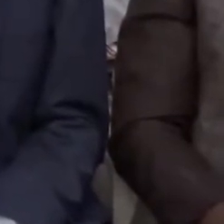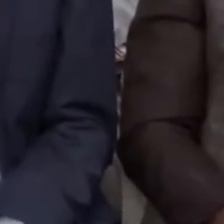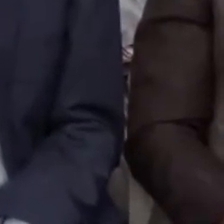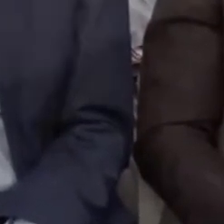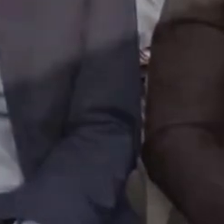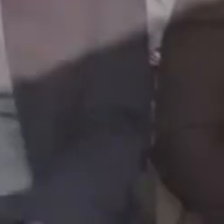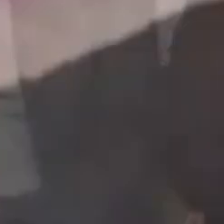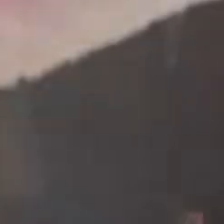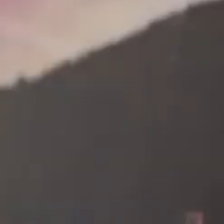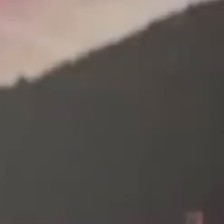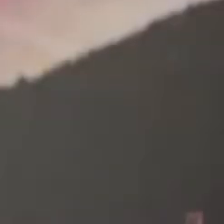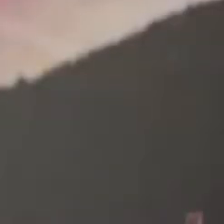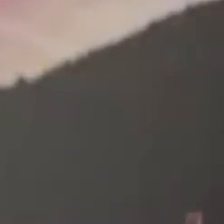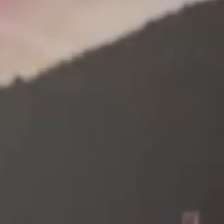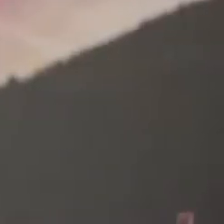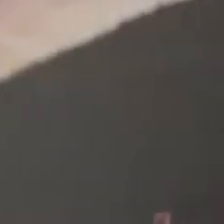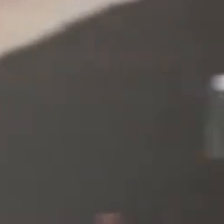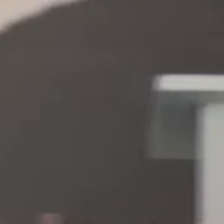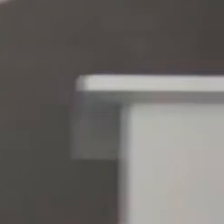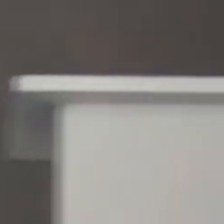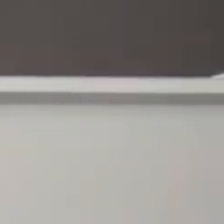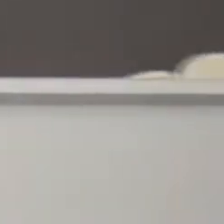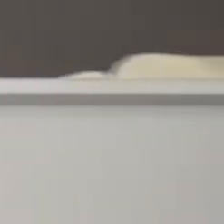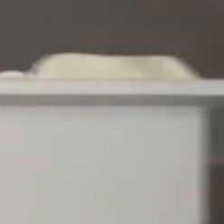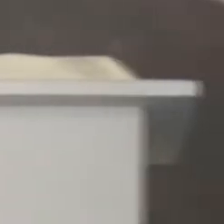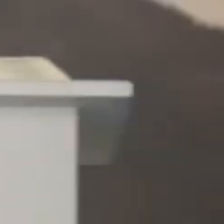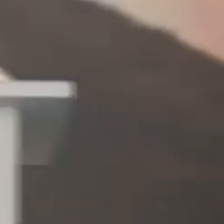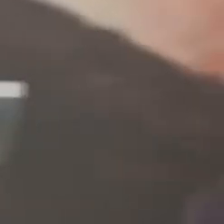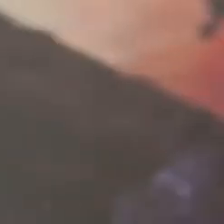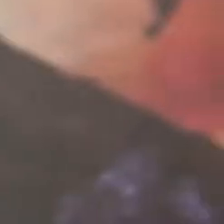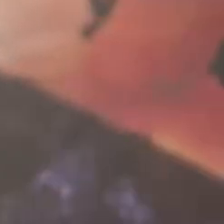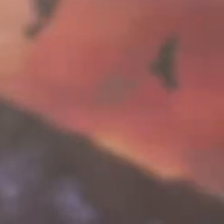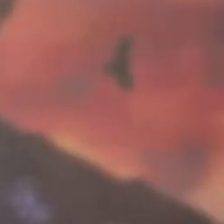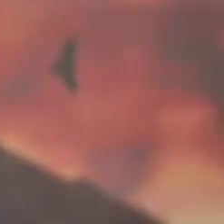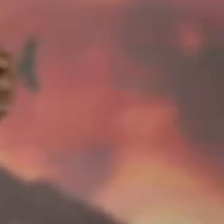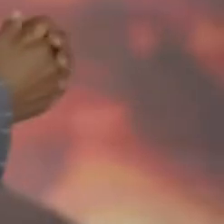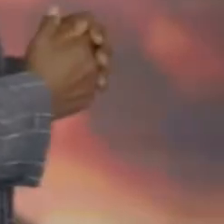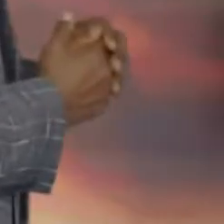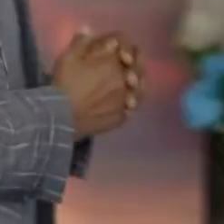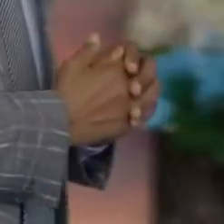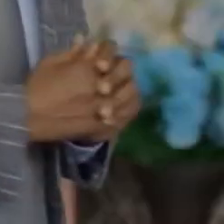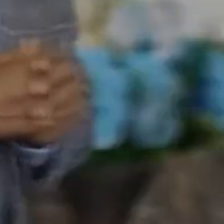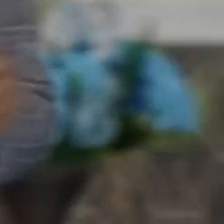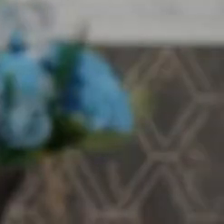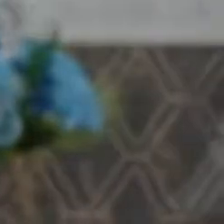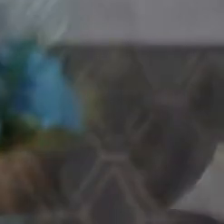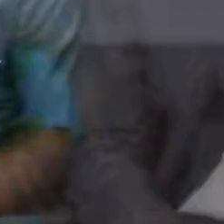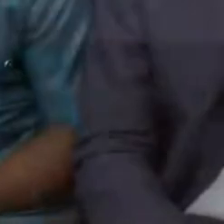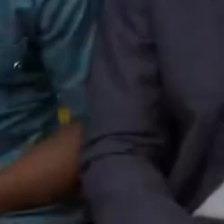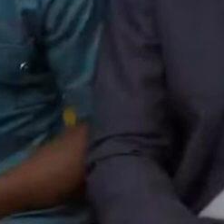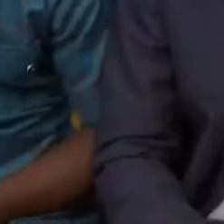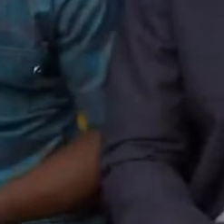with Christ. We are crucified with Christ. Nevertheless, I